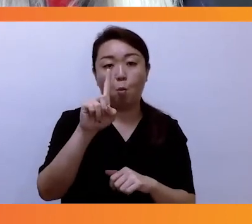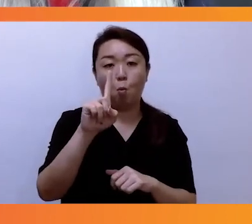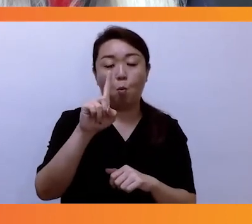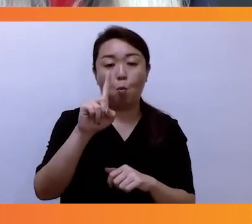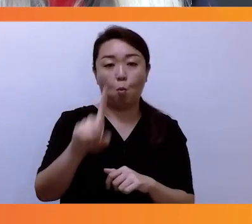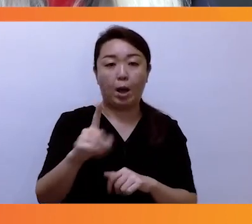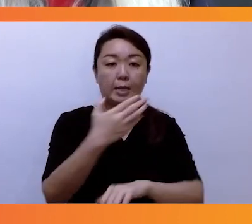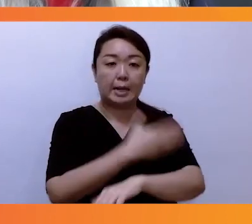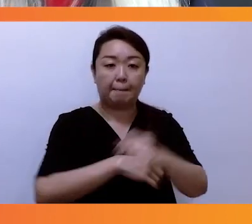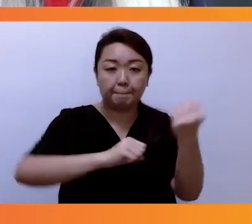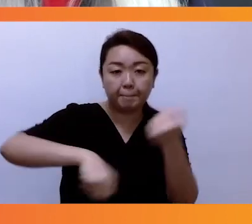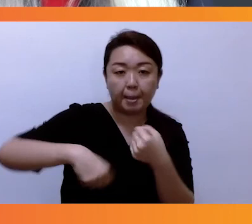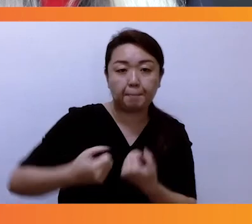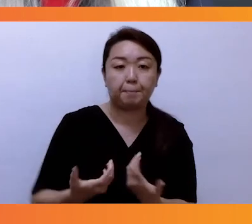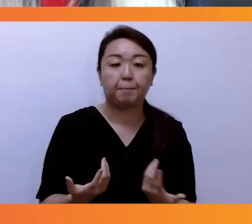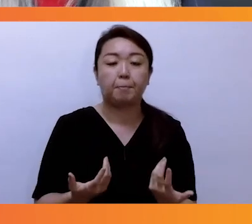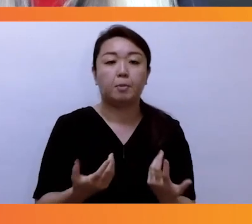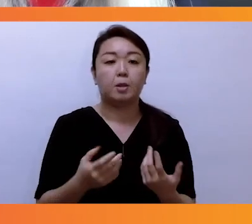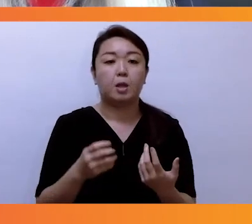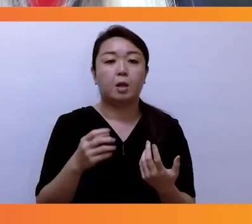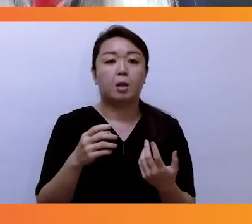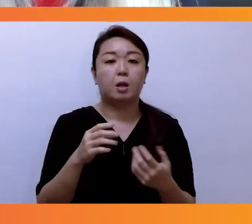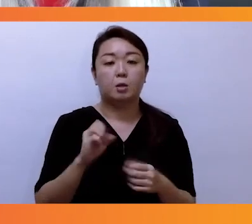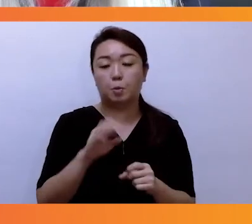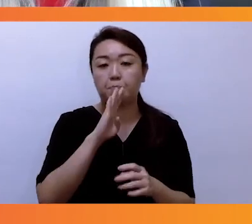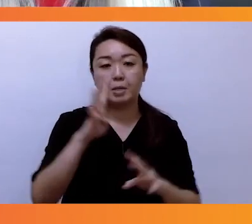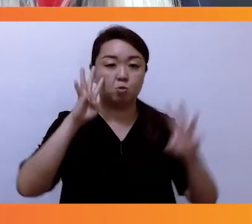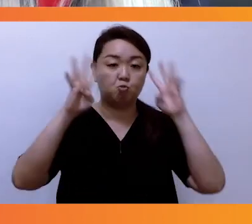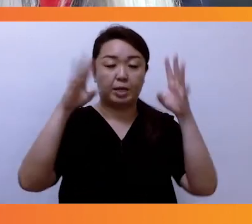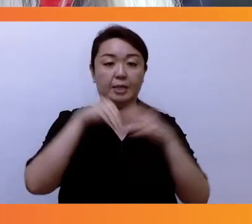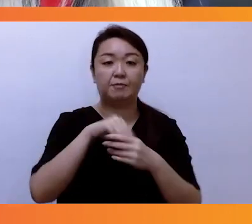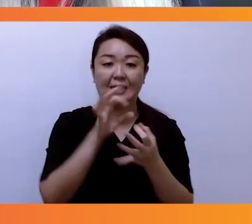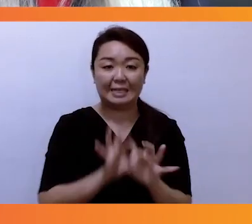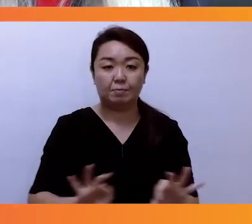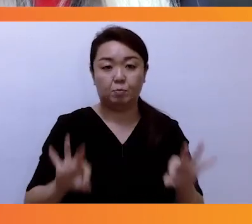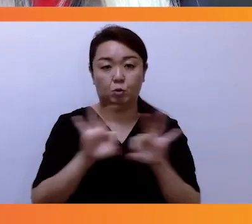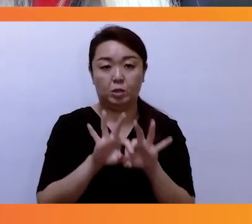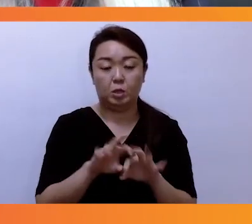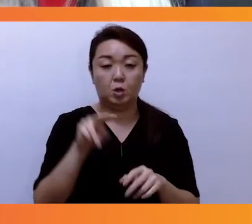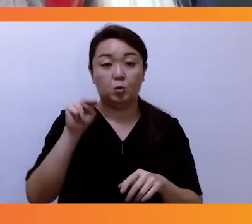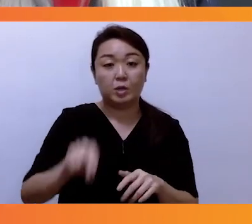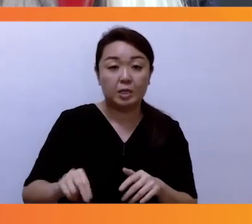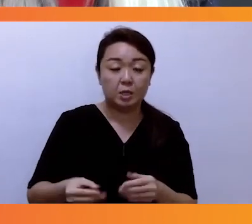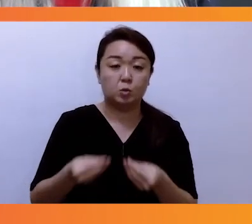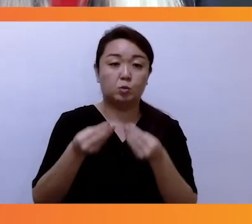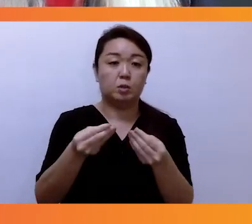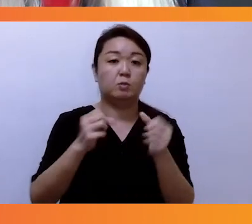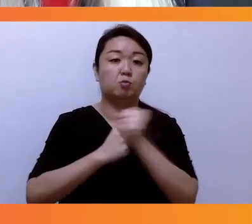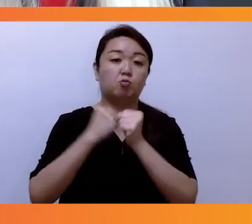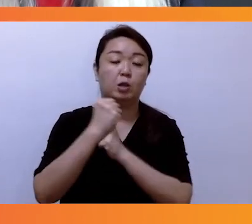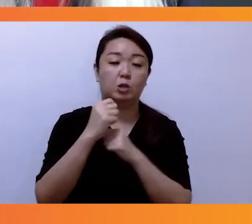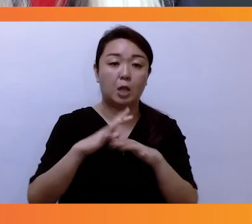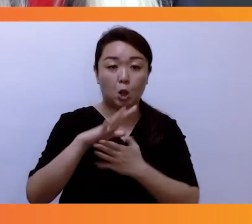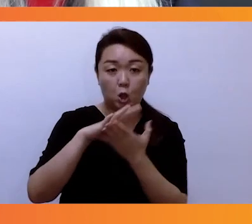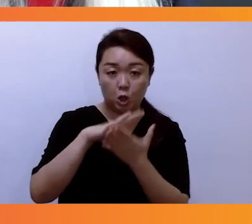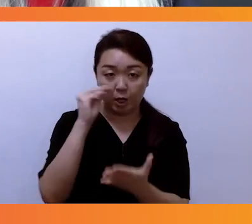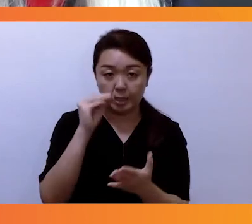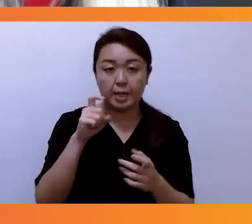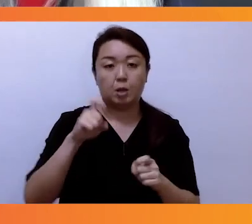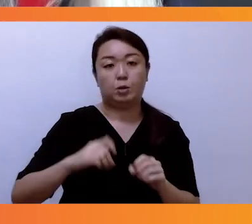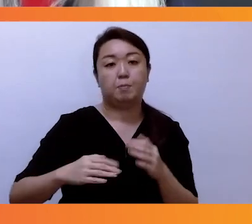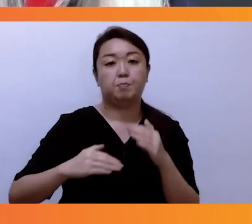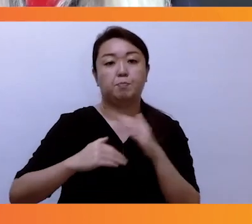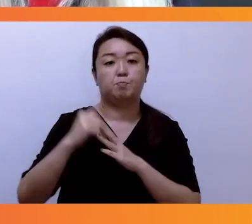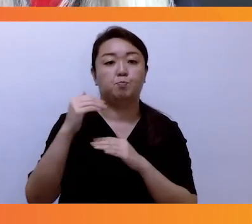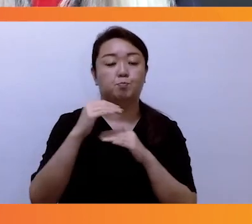a one-arm amp. Again, being creative is the key. We need to provide structured learning,